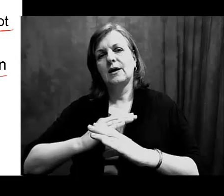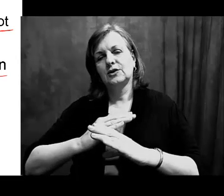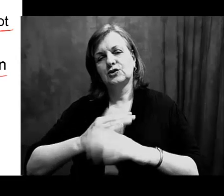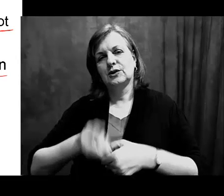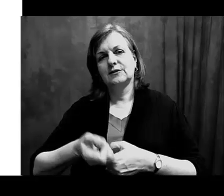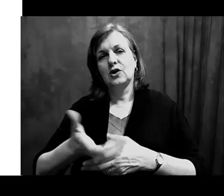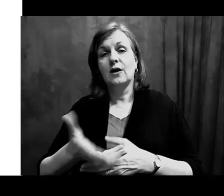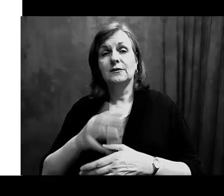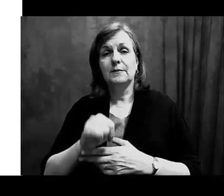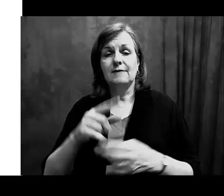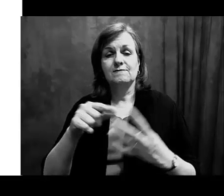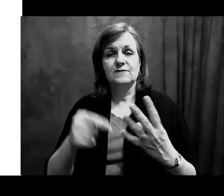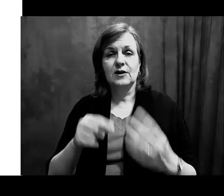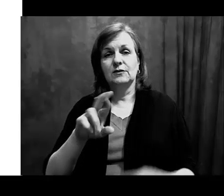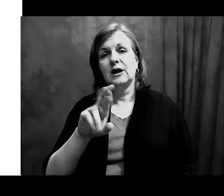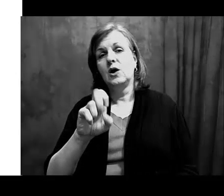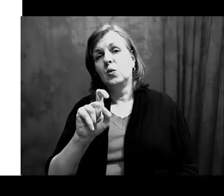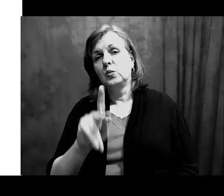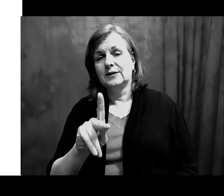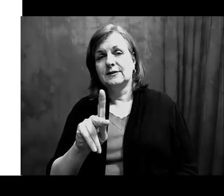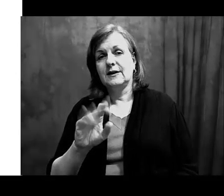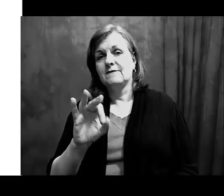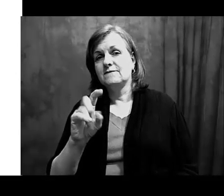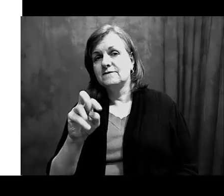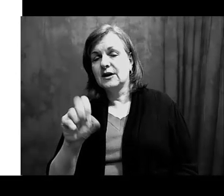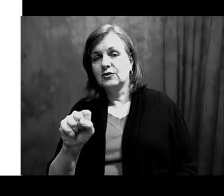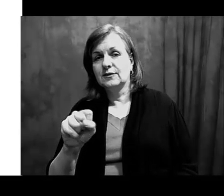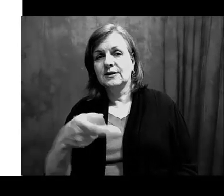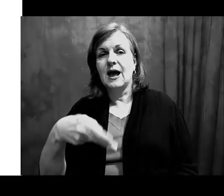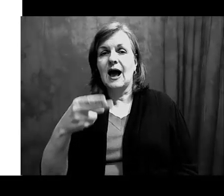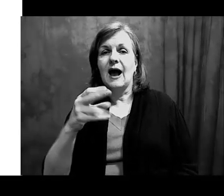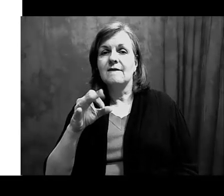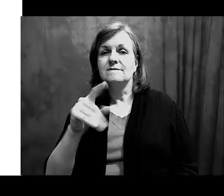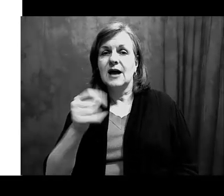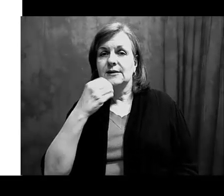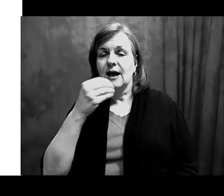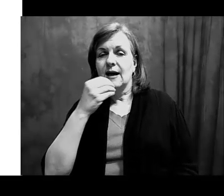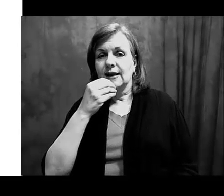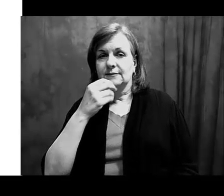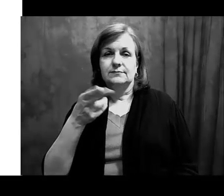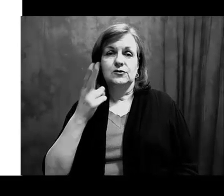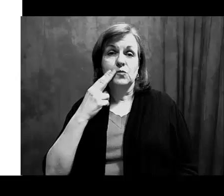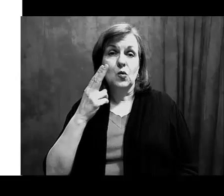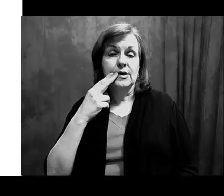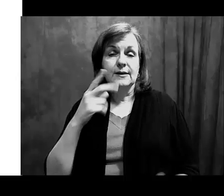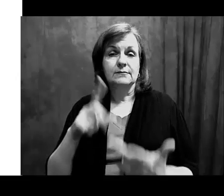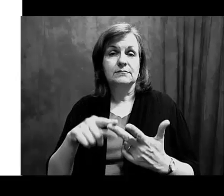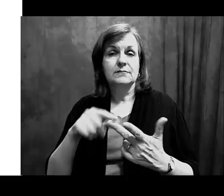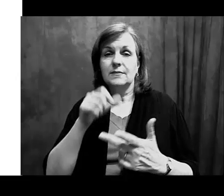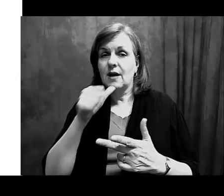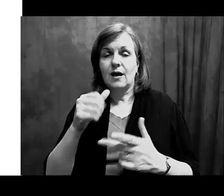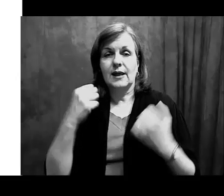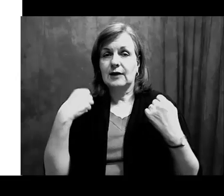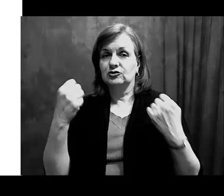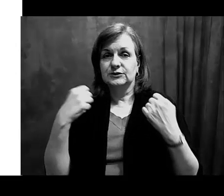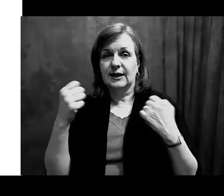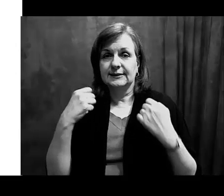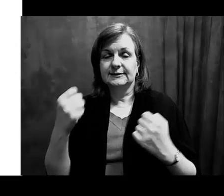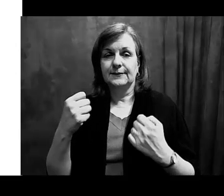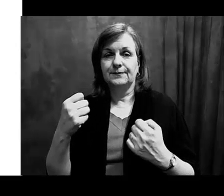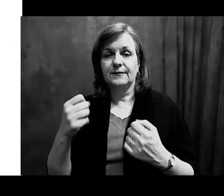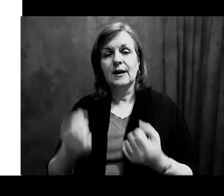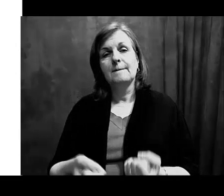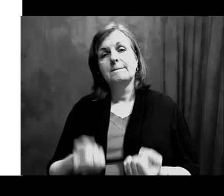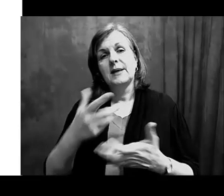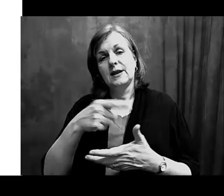of things are brought on by risk factors. High-fat diets, smoking, lack of exercise. Many of